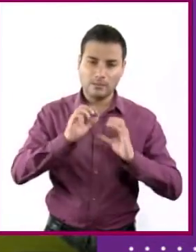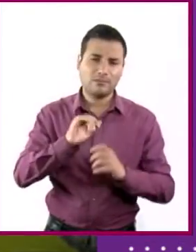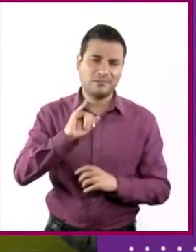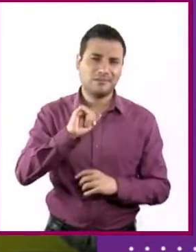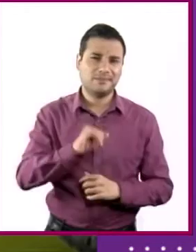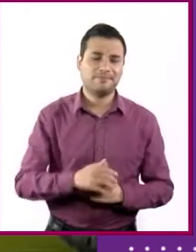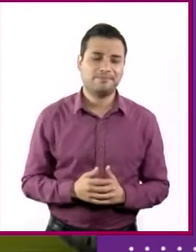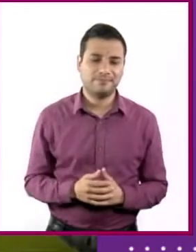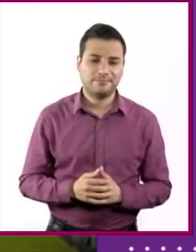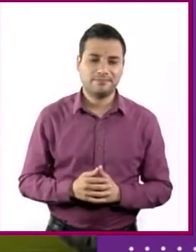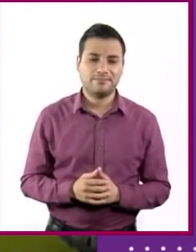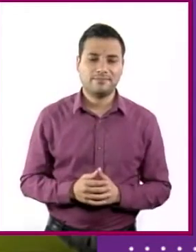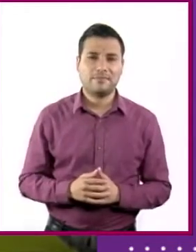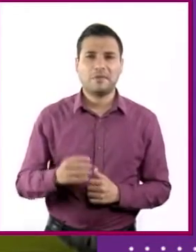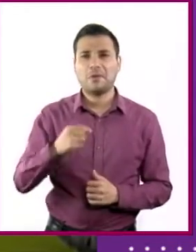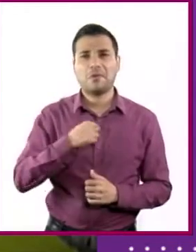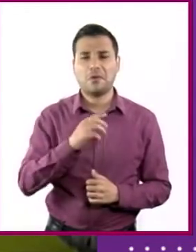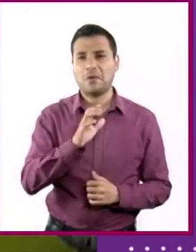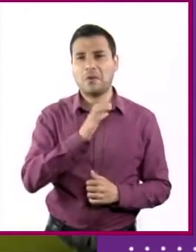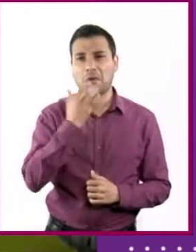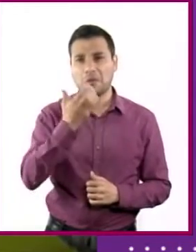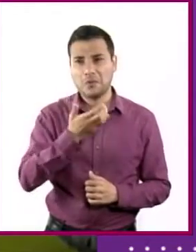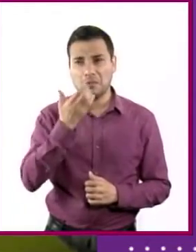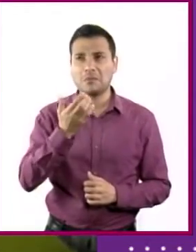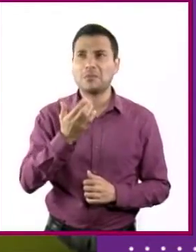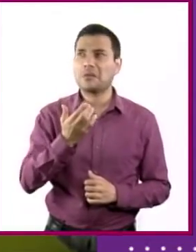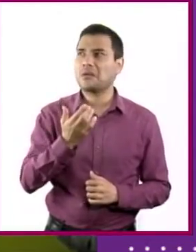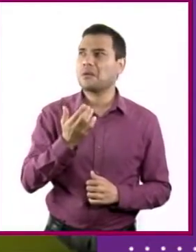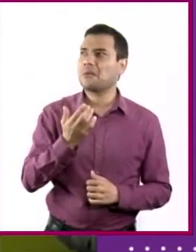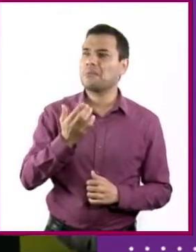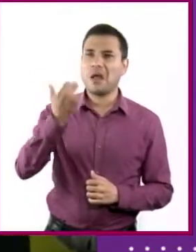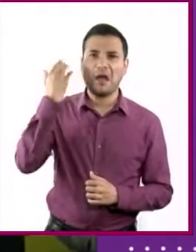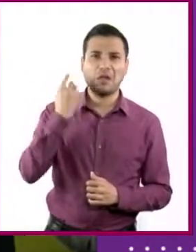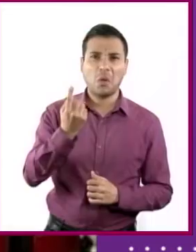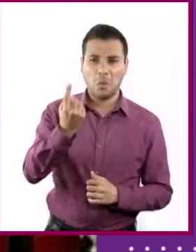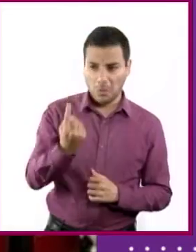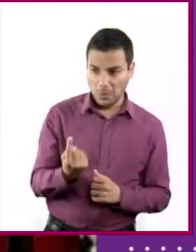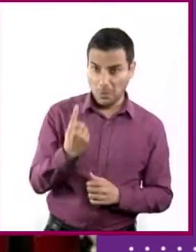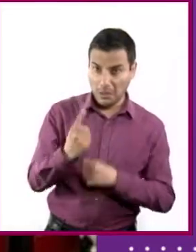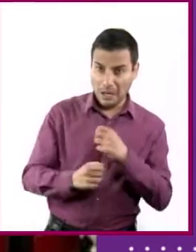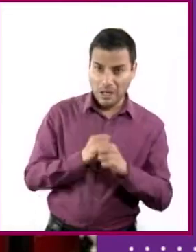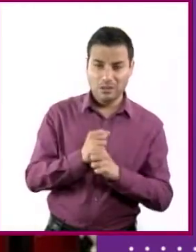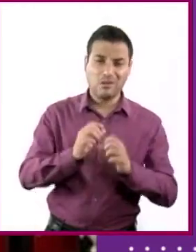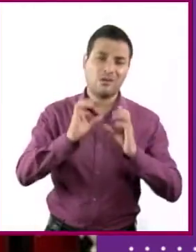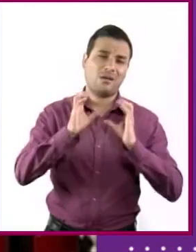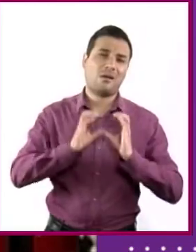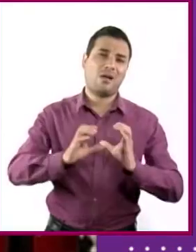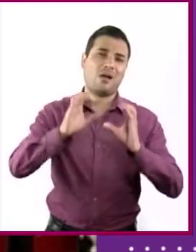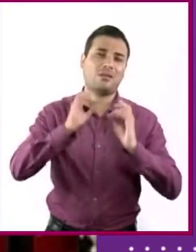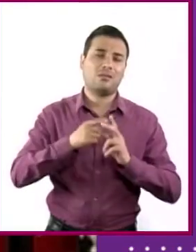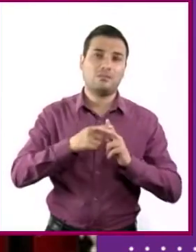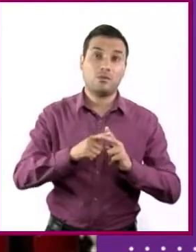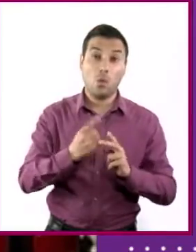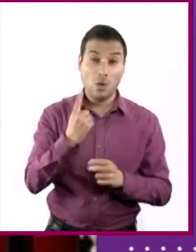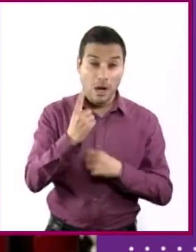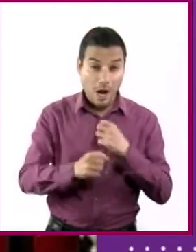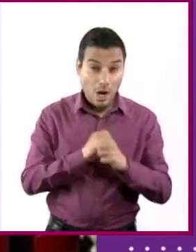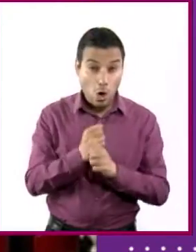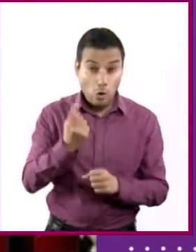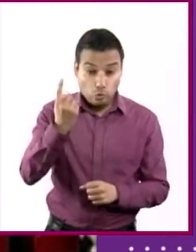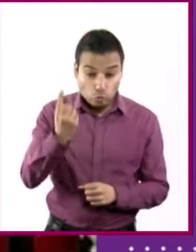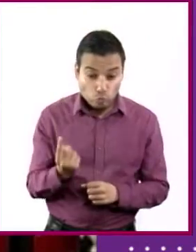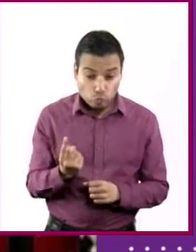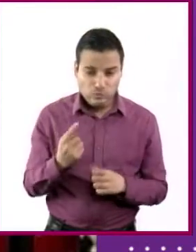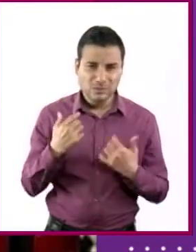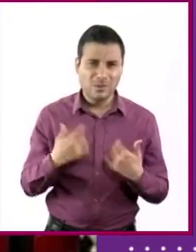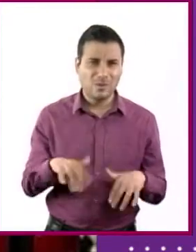could. I sing opera since I was 1 year old. 1 year old? You're a